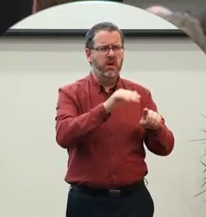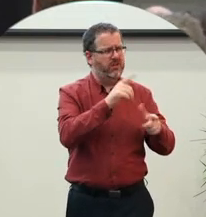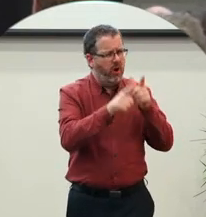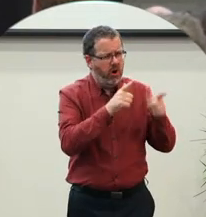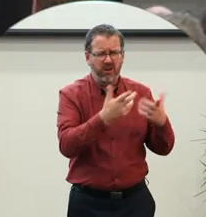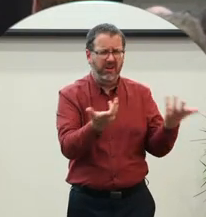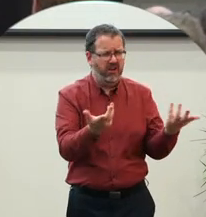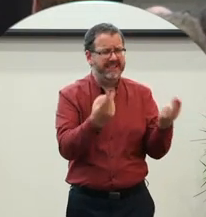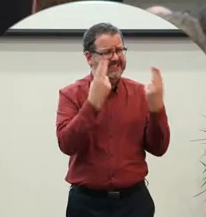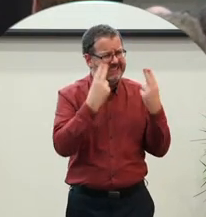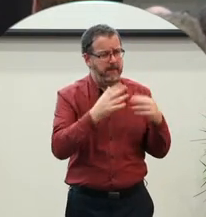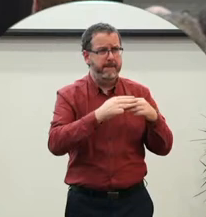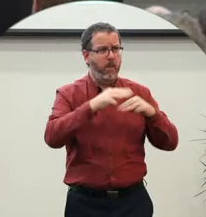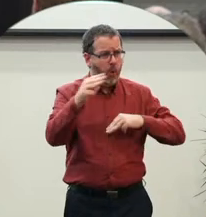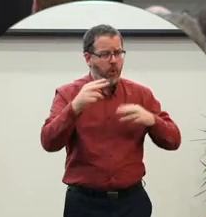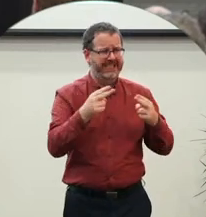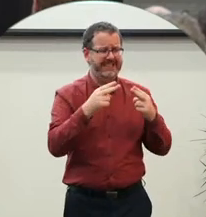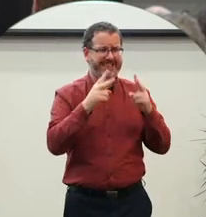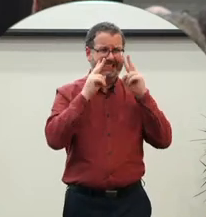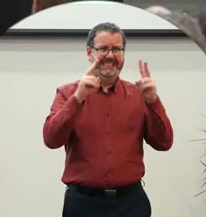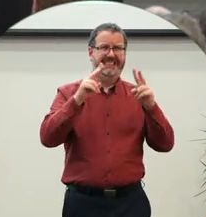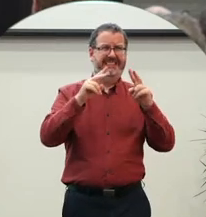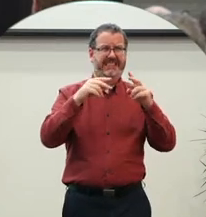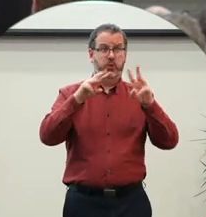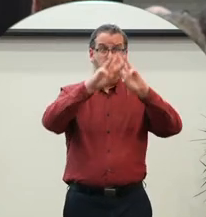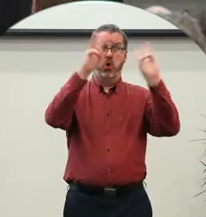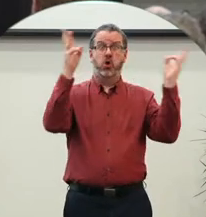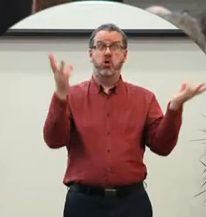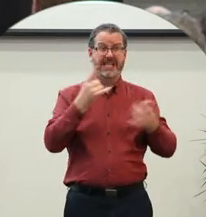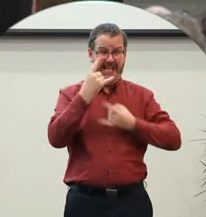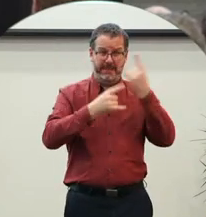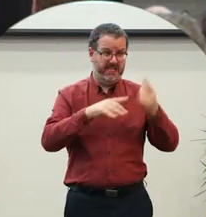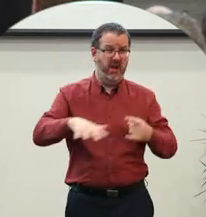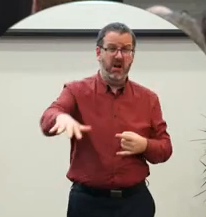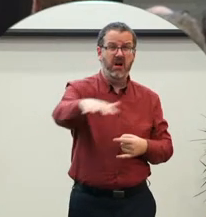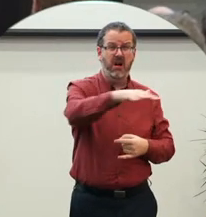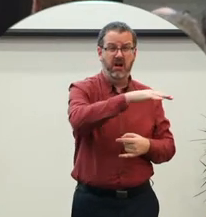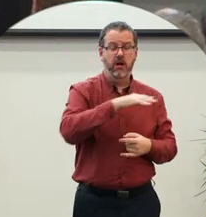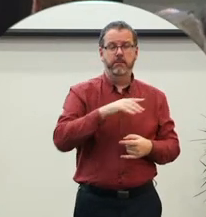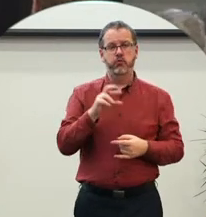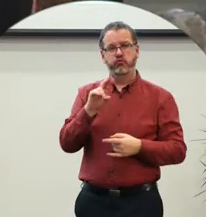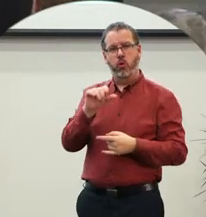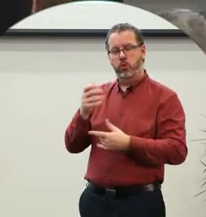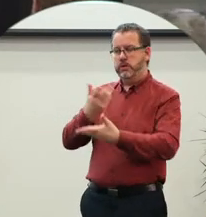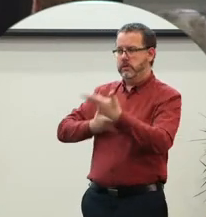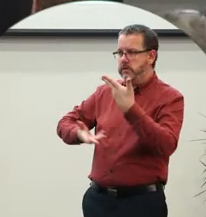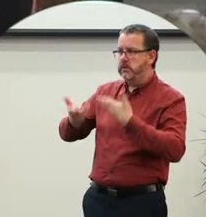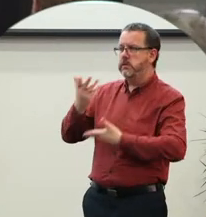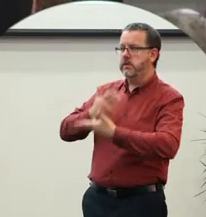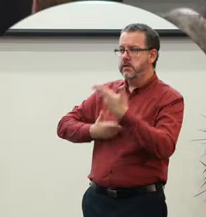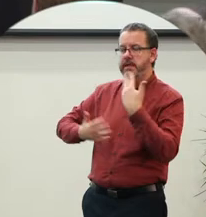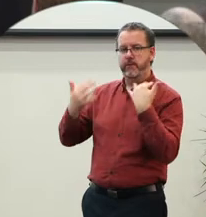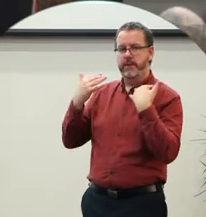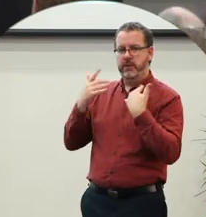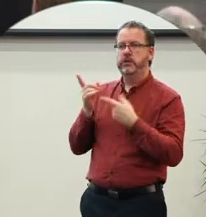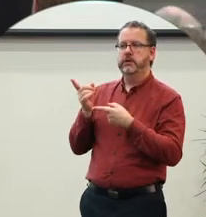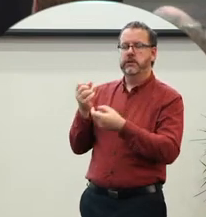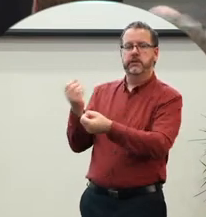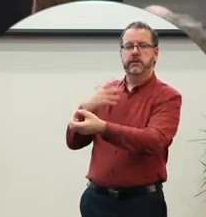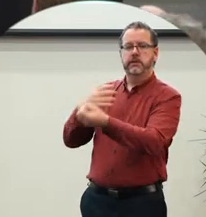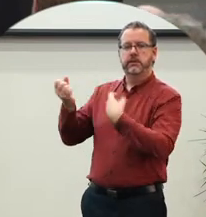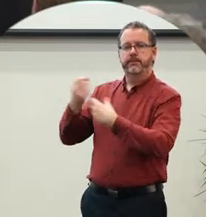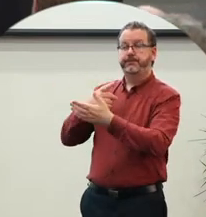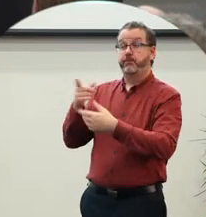bigger picture of the global scale. And she already had the information herself from Peter, but he kind of gave